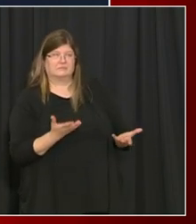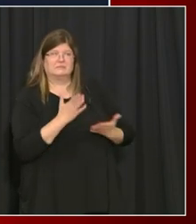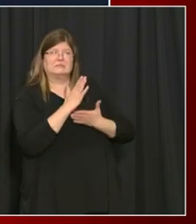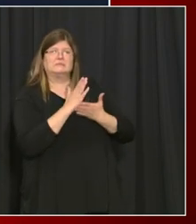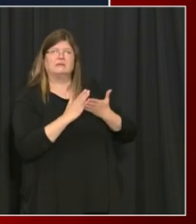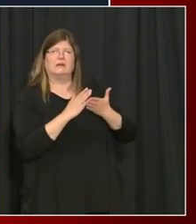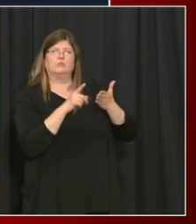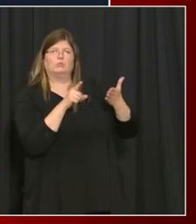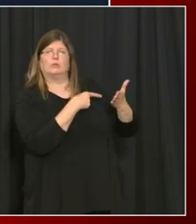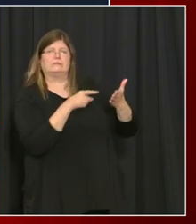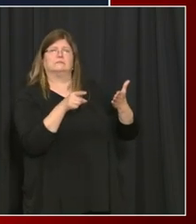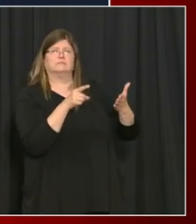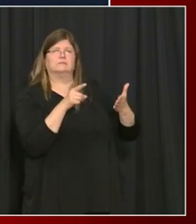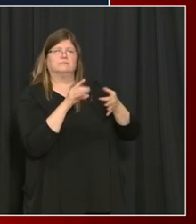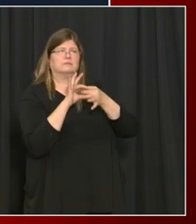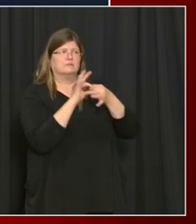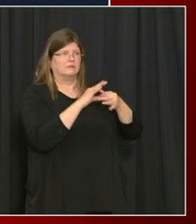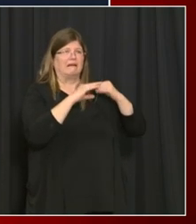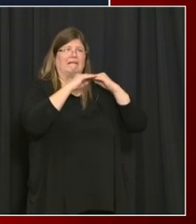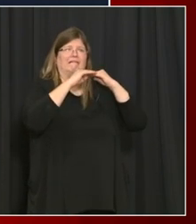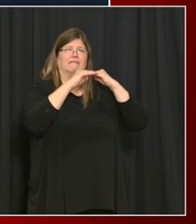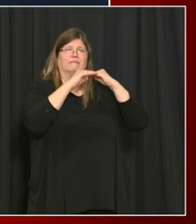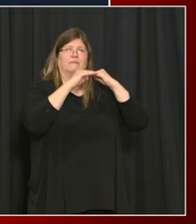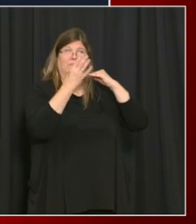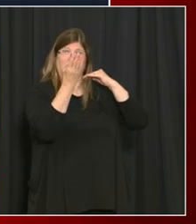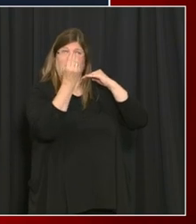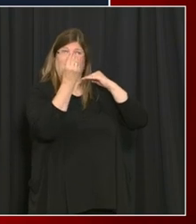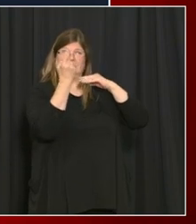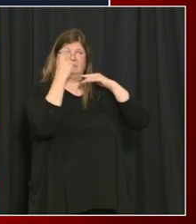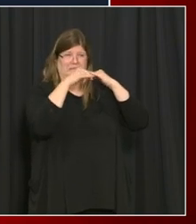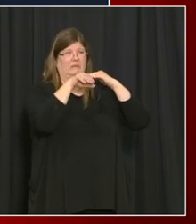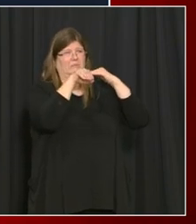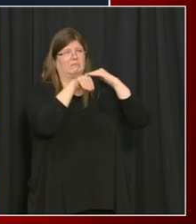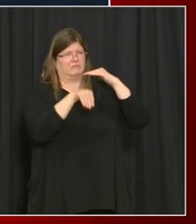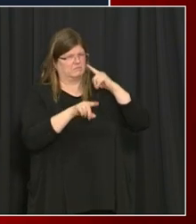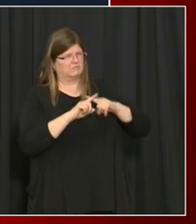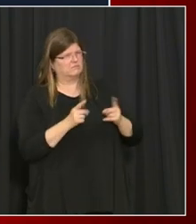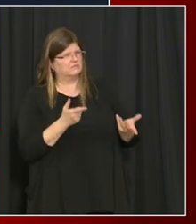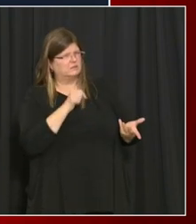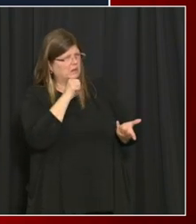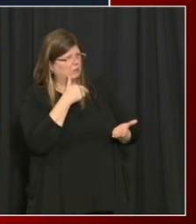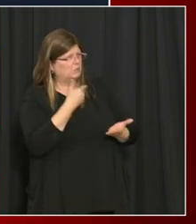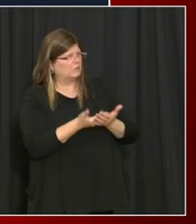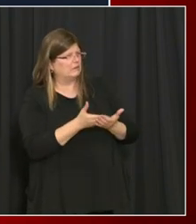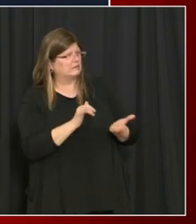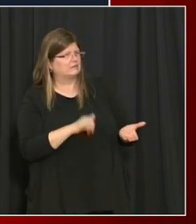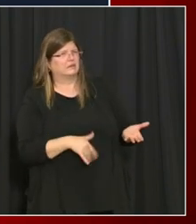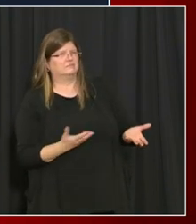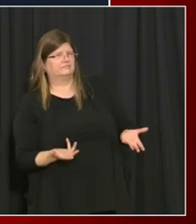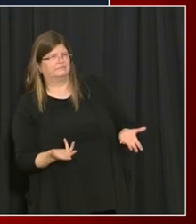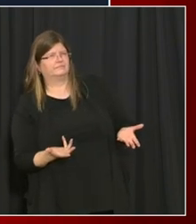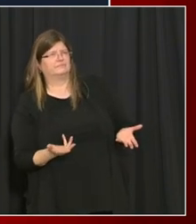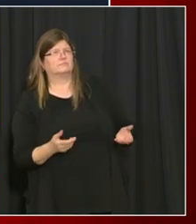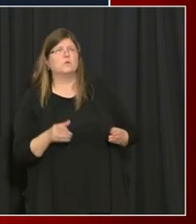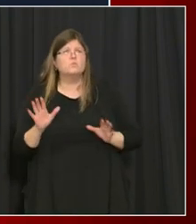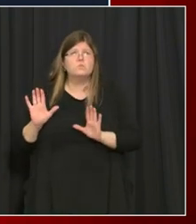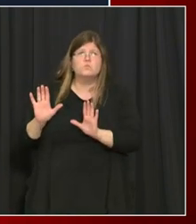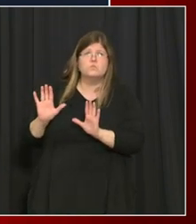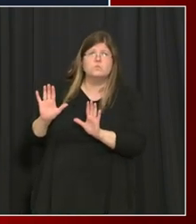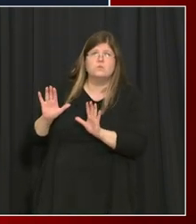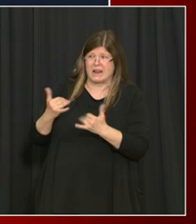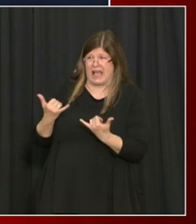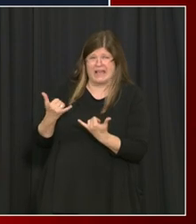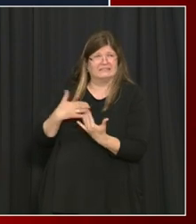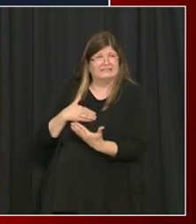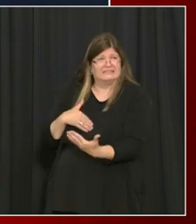14-day sustained decline that we didn't reach, and there was a spike over the weekend, and instead of resetting to zero, it just went back 2 days. We reached it today, which